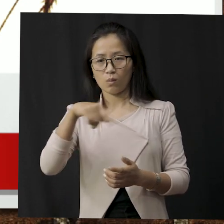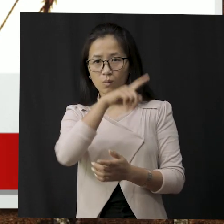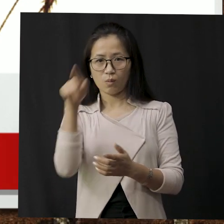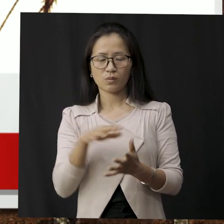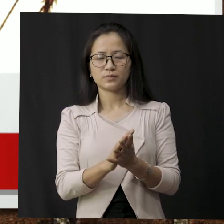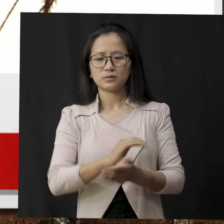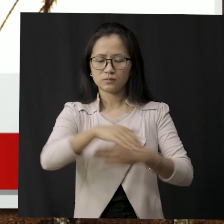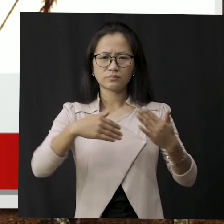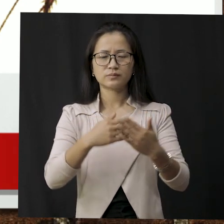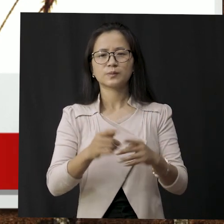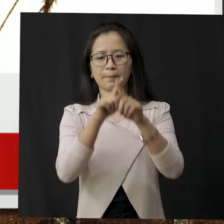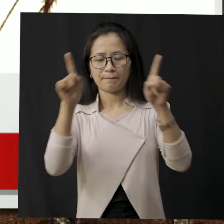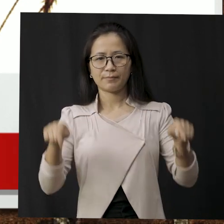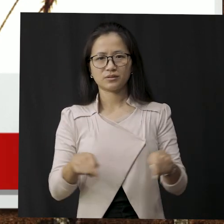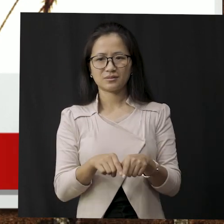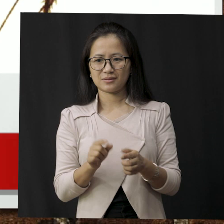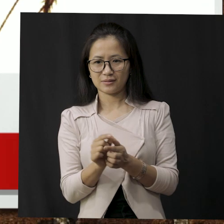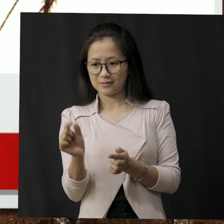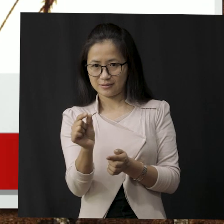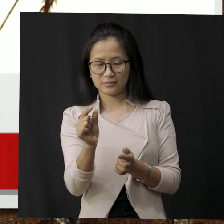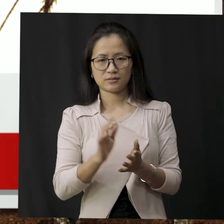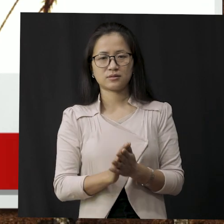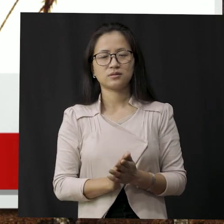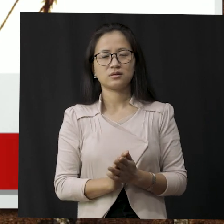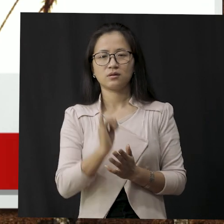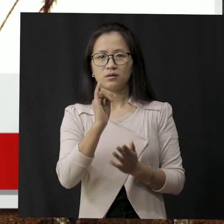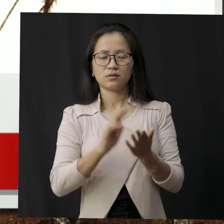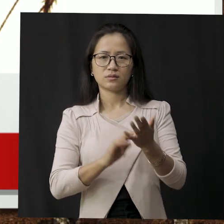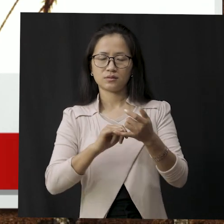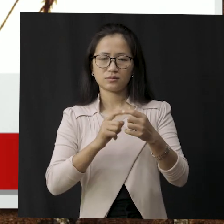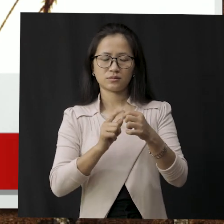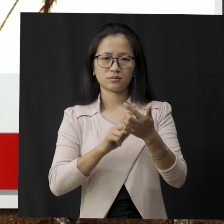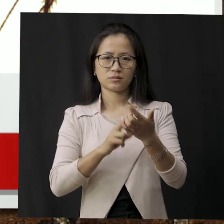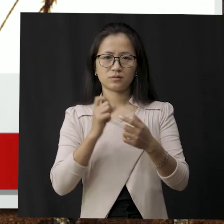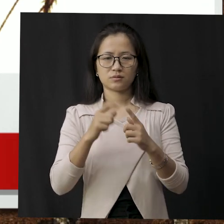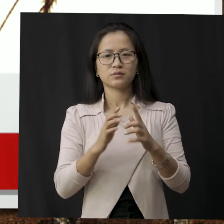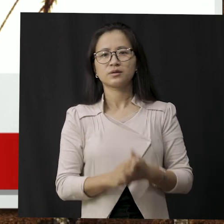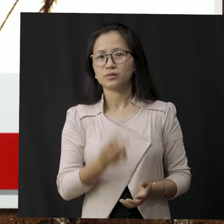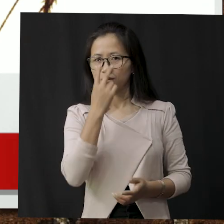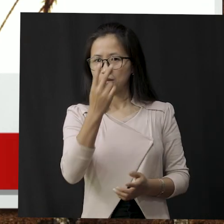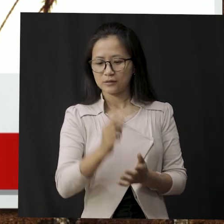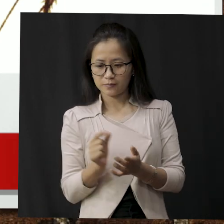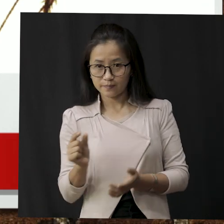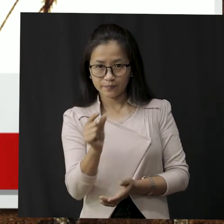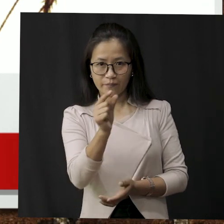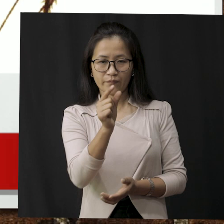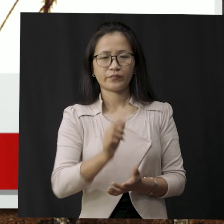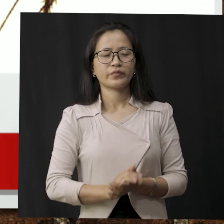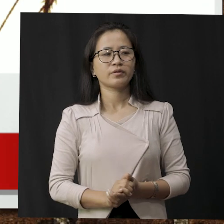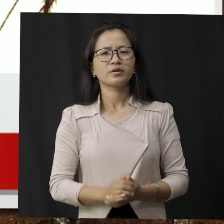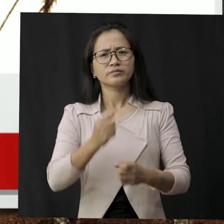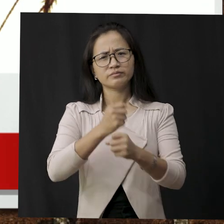right? So these are insects. This is insect and this is cockroach. And these